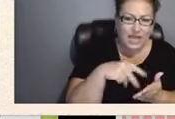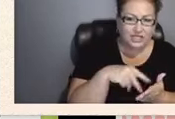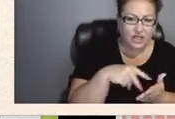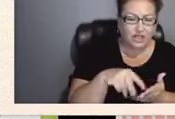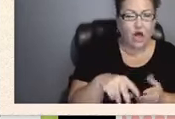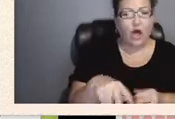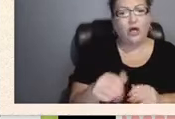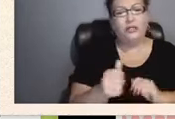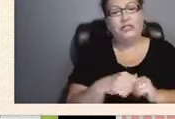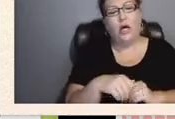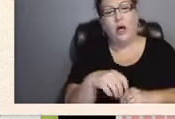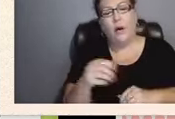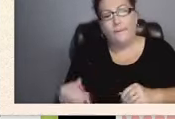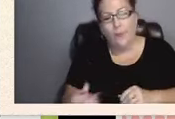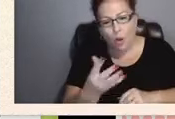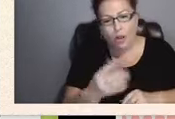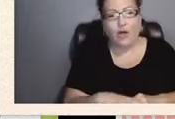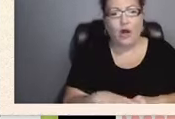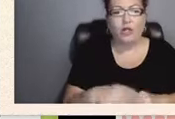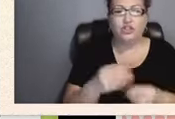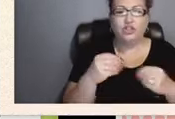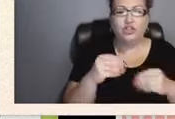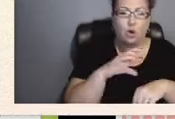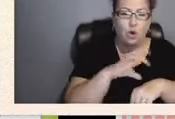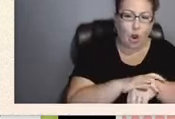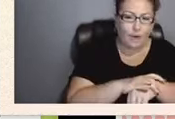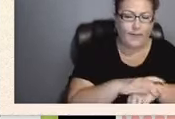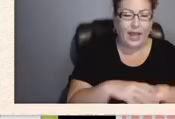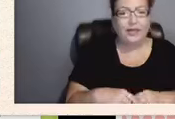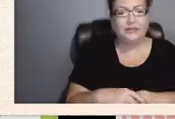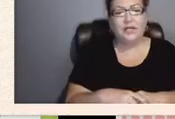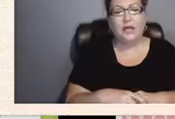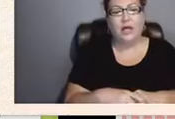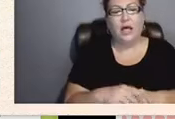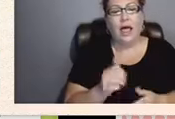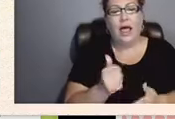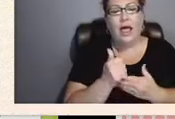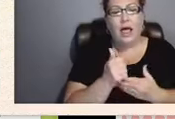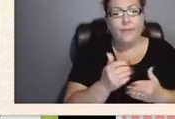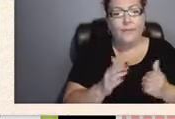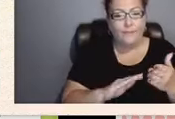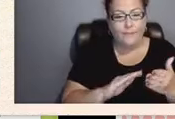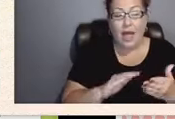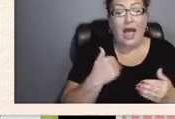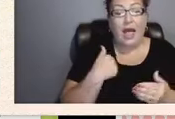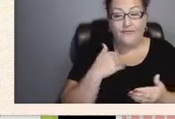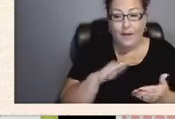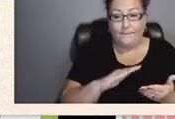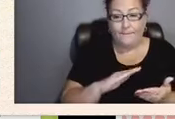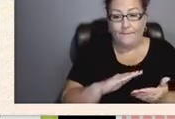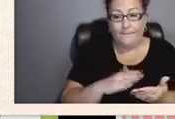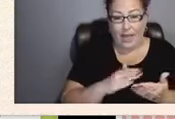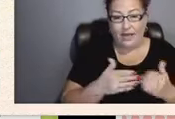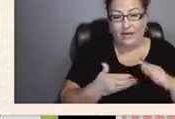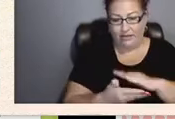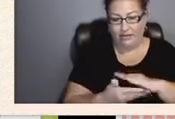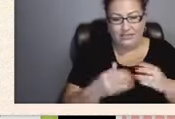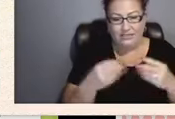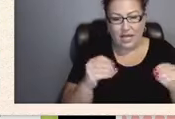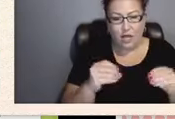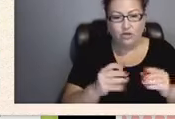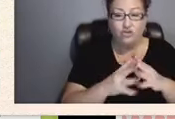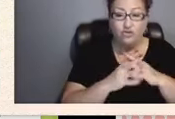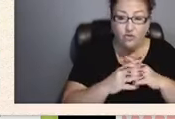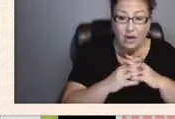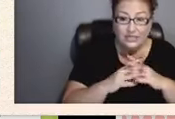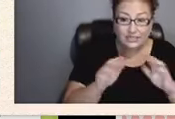sold armbands, held bake sales, wrestling matches.